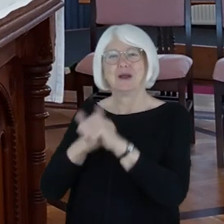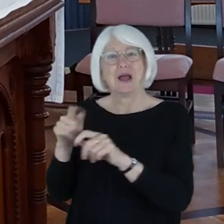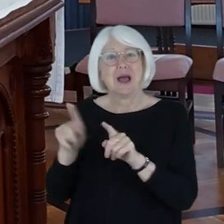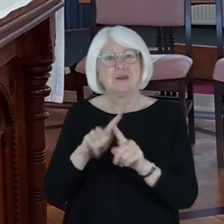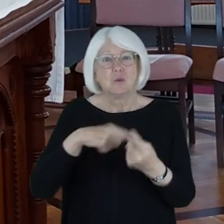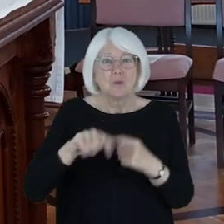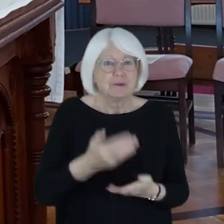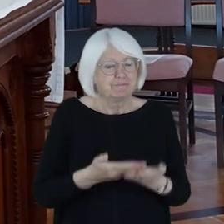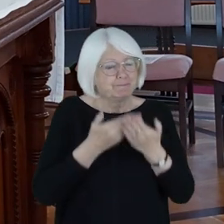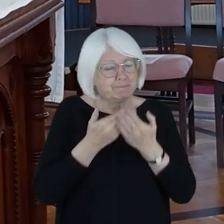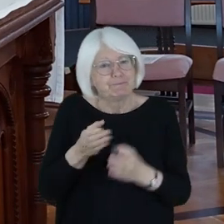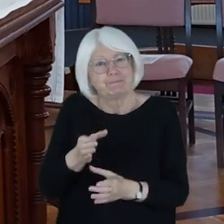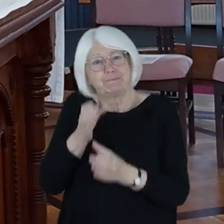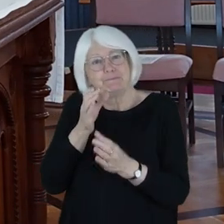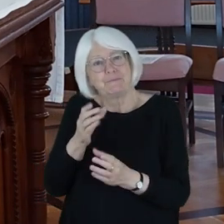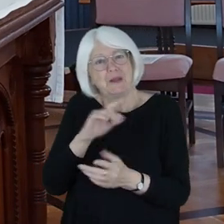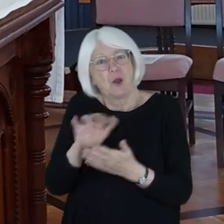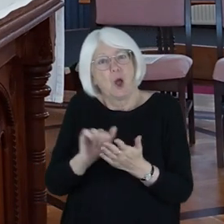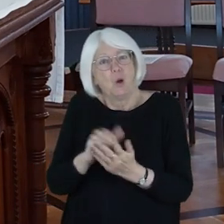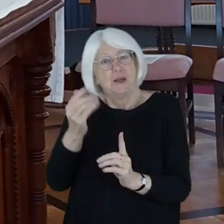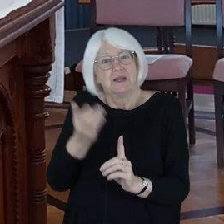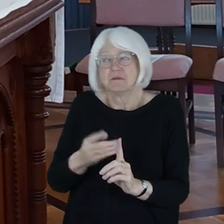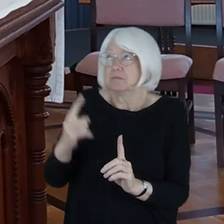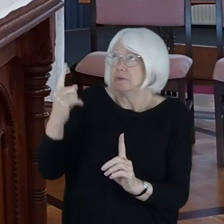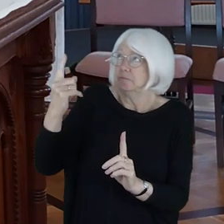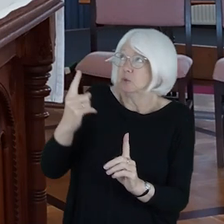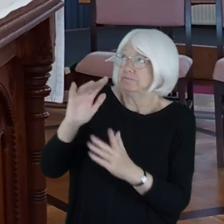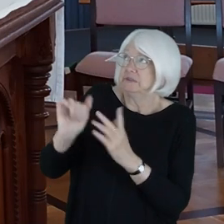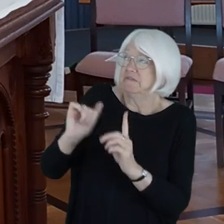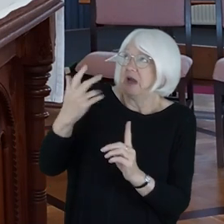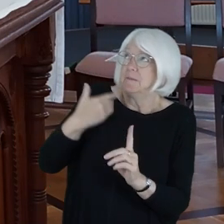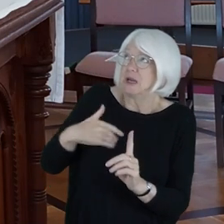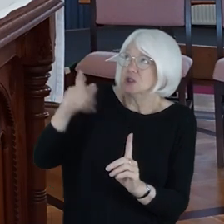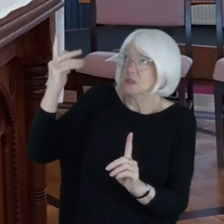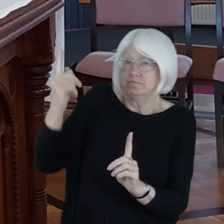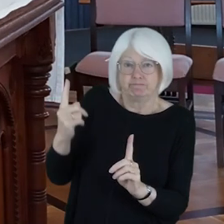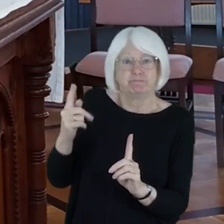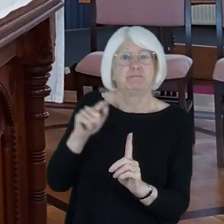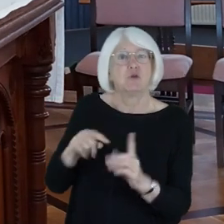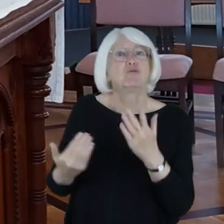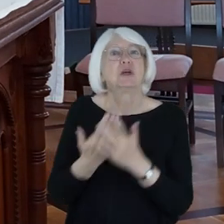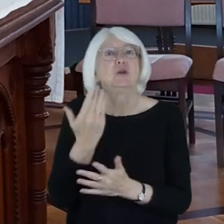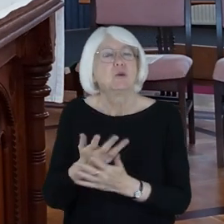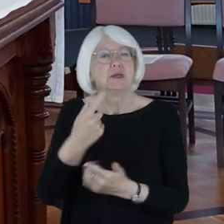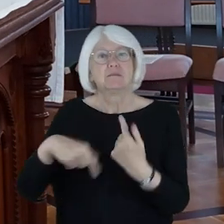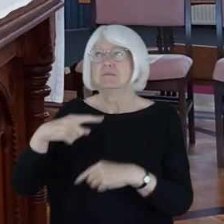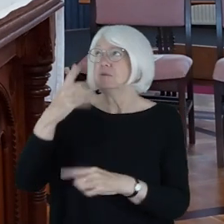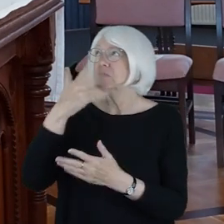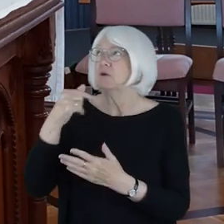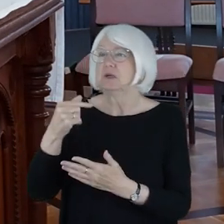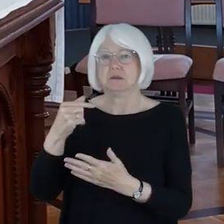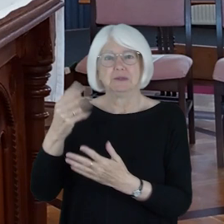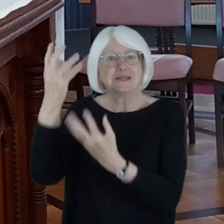holy gifts in the presence of your divine majesty, renew us by your Spirit, inspire us with your